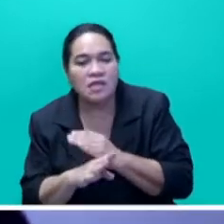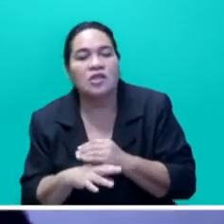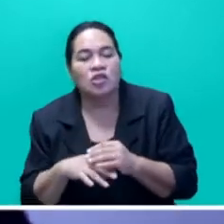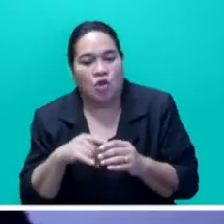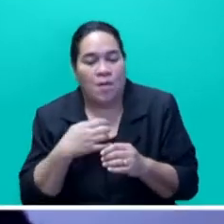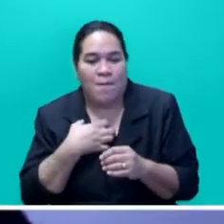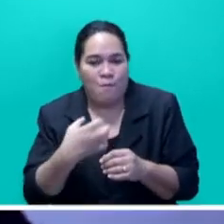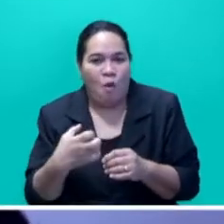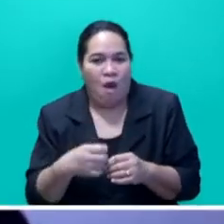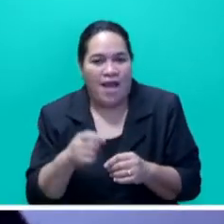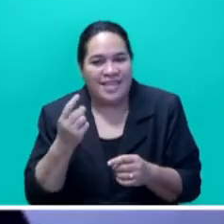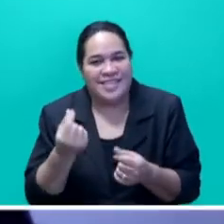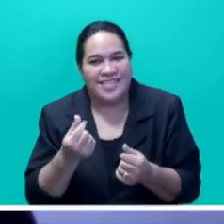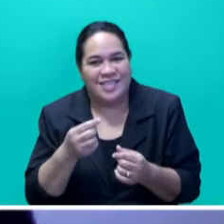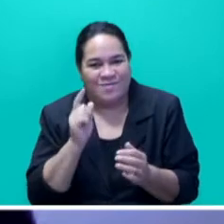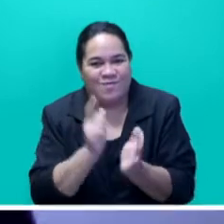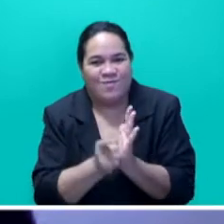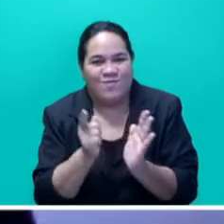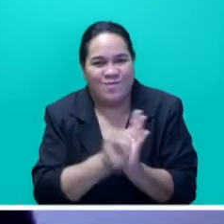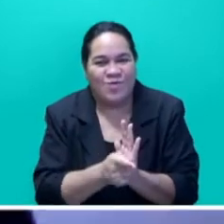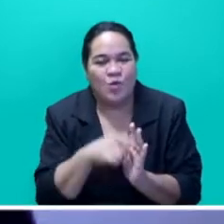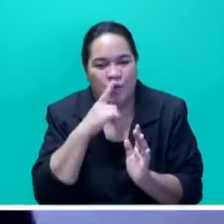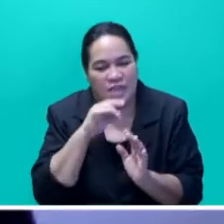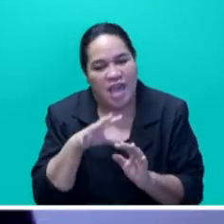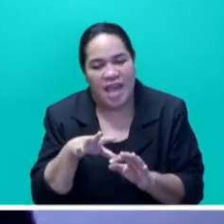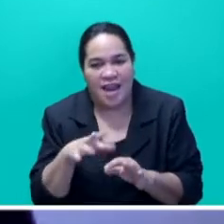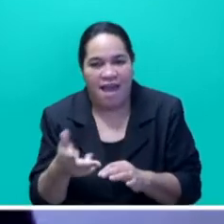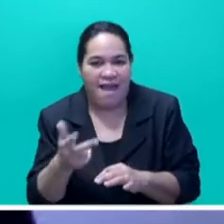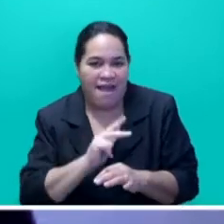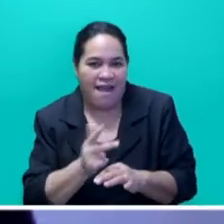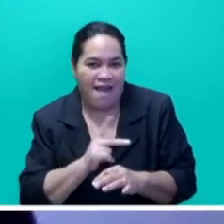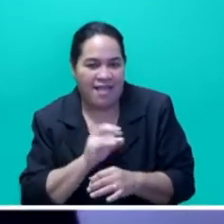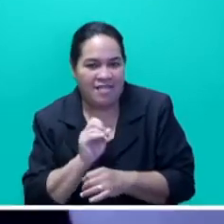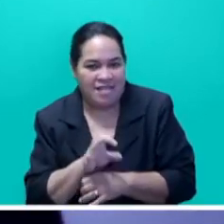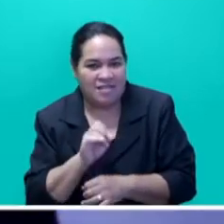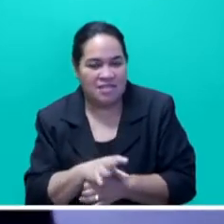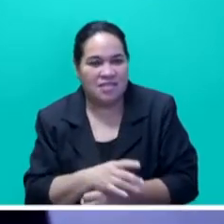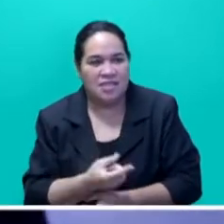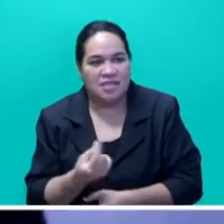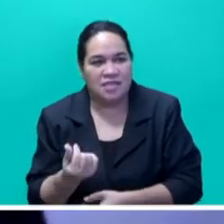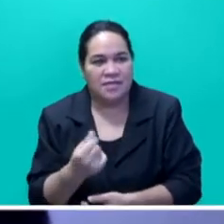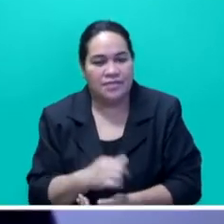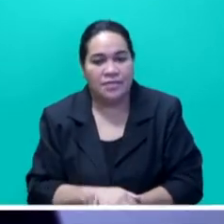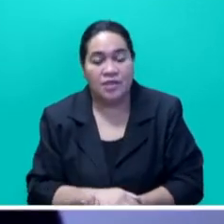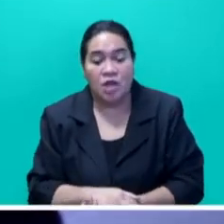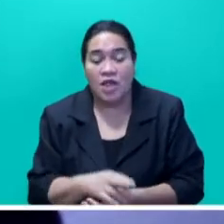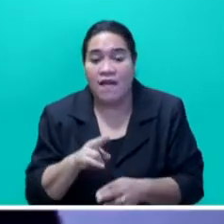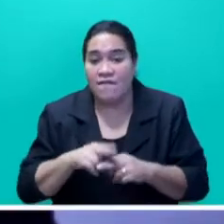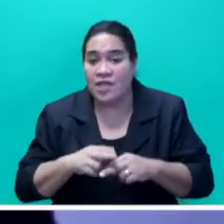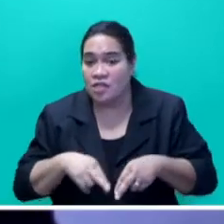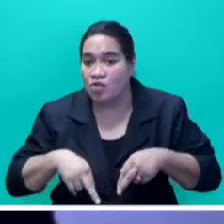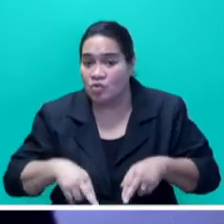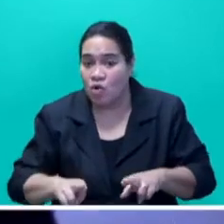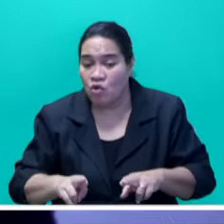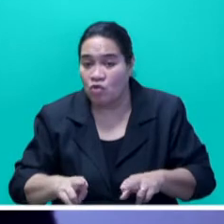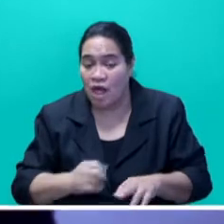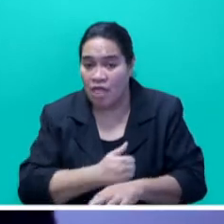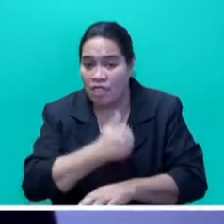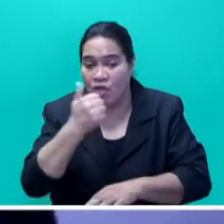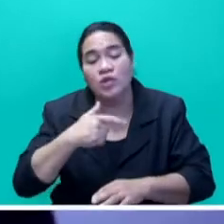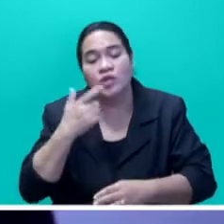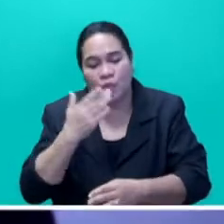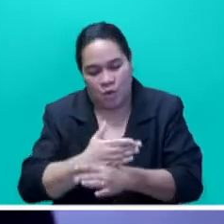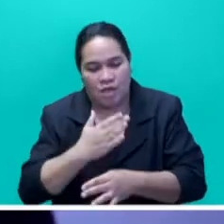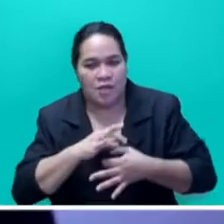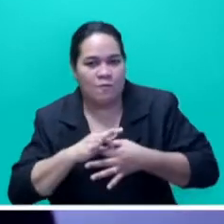service. Now, Honourable Speaker, sir, one of the most important parts also is that the Fiji Roads Authority has been working with the